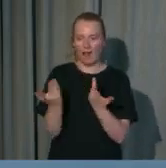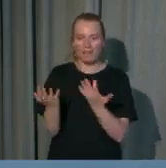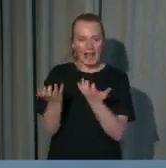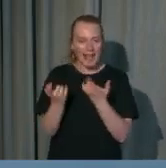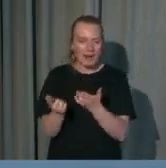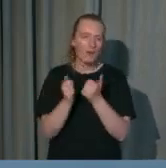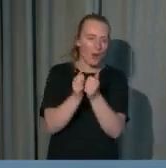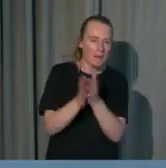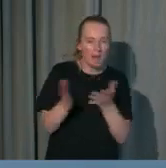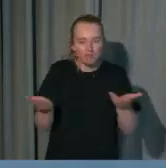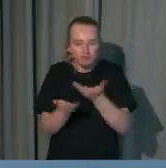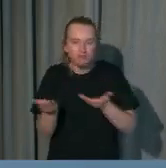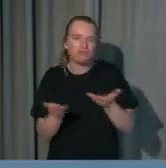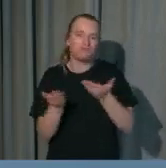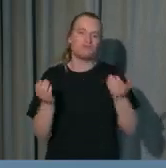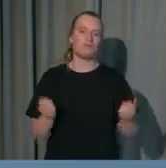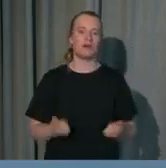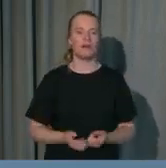have